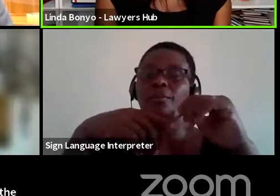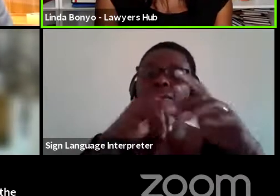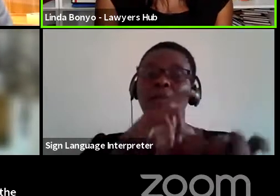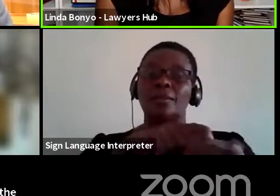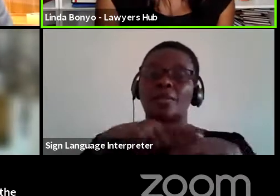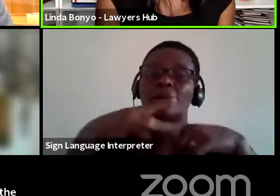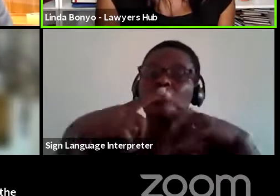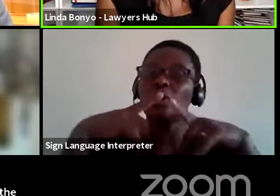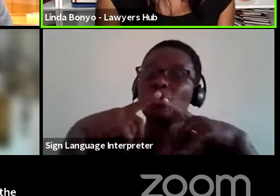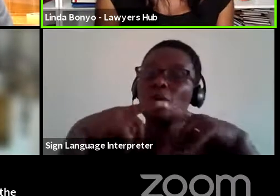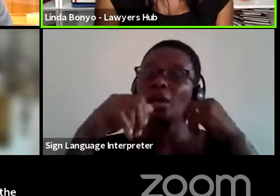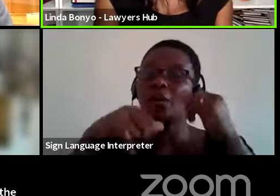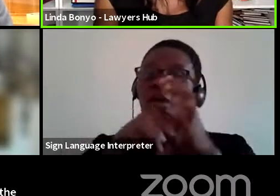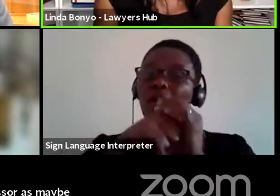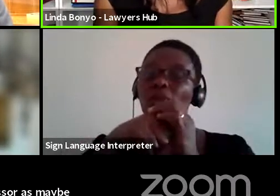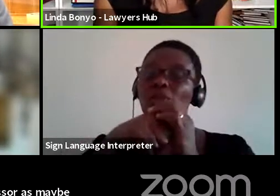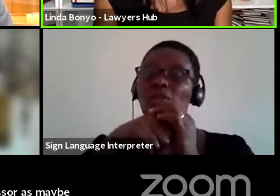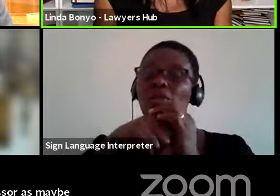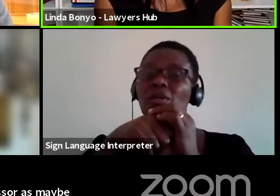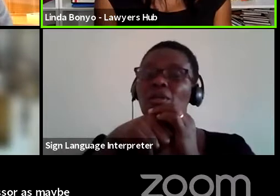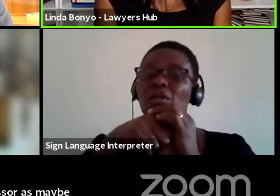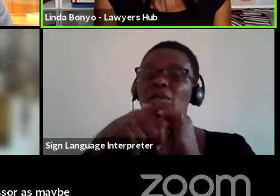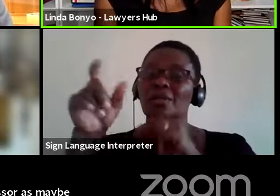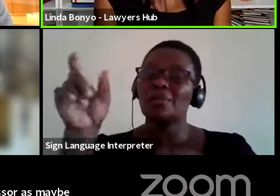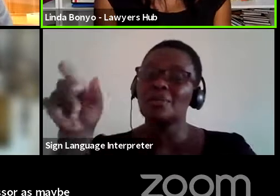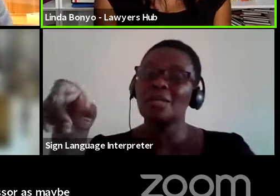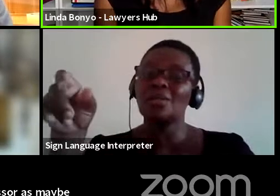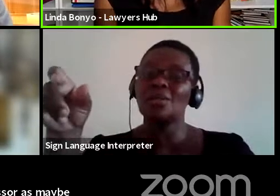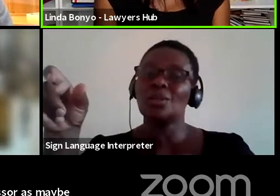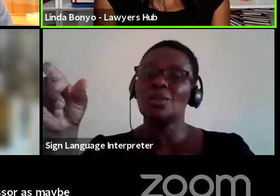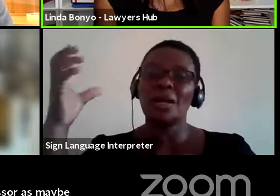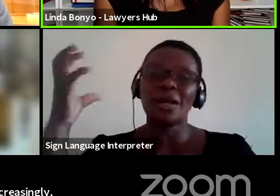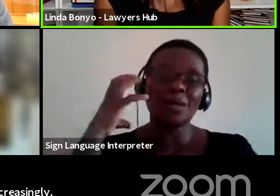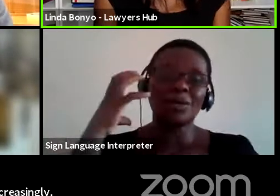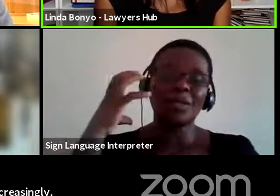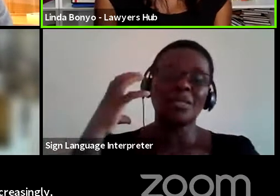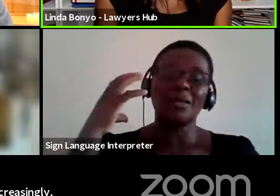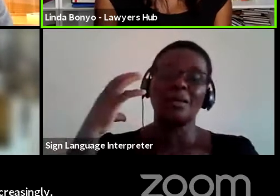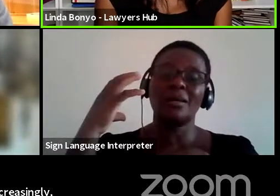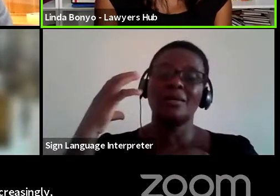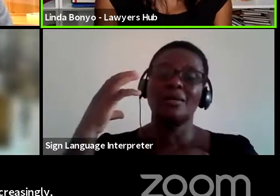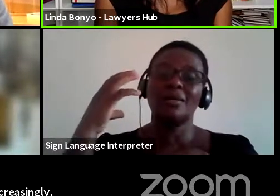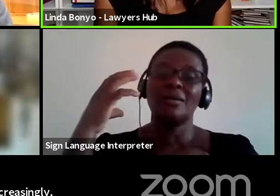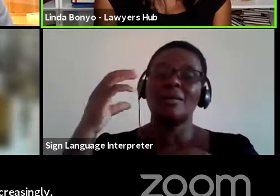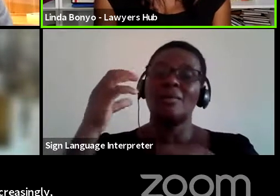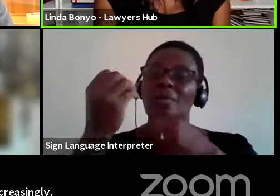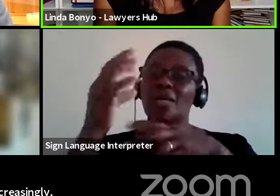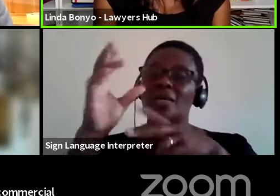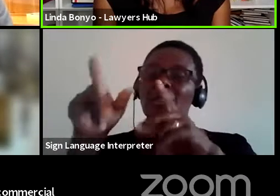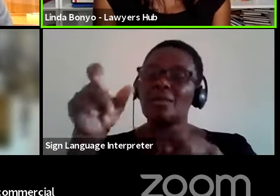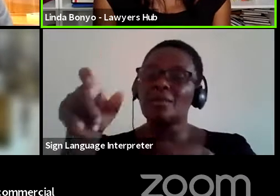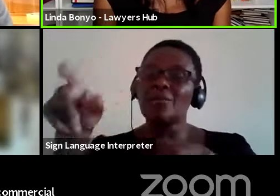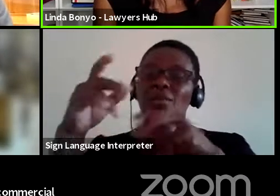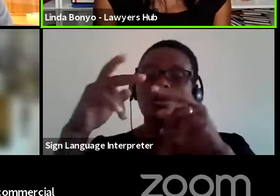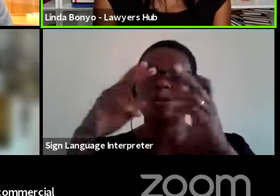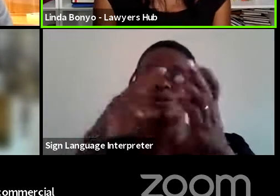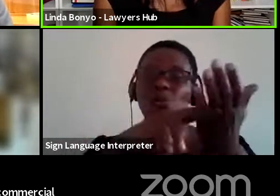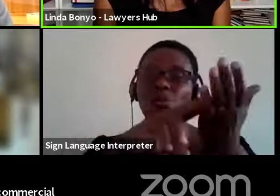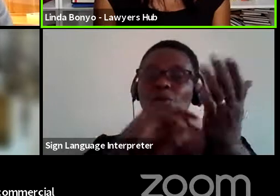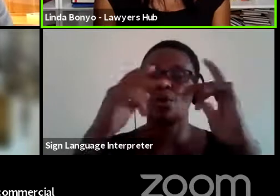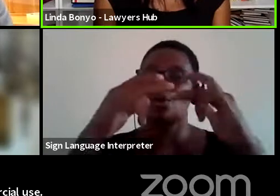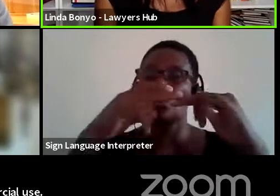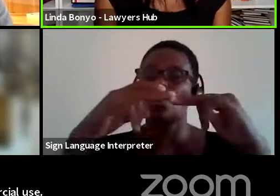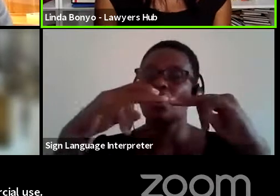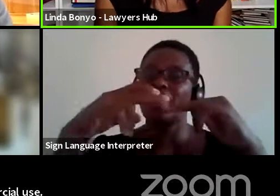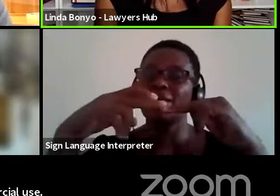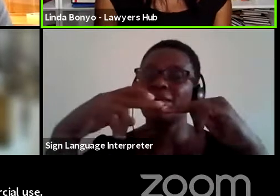as maybe corporates and online platforms, but increasingly individuals are using online platforms for commercial use. There's a